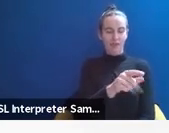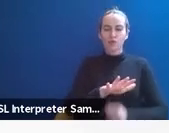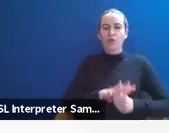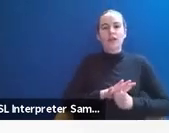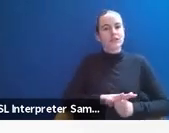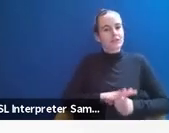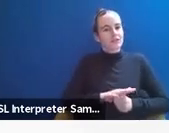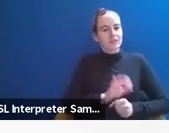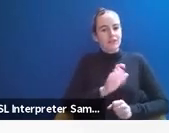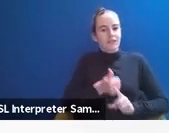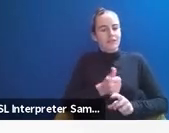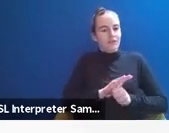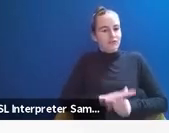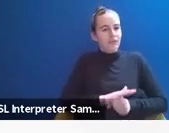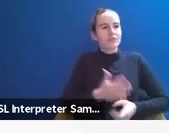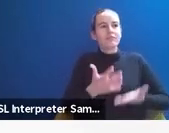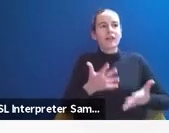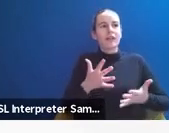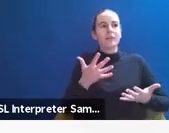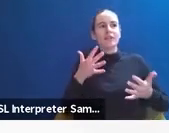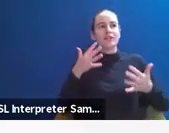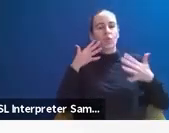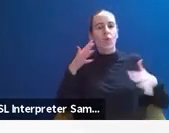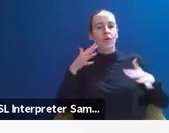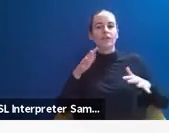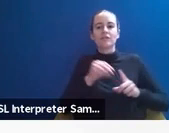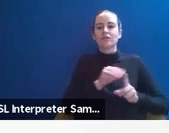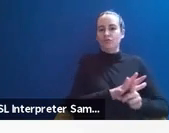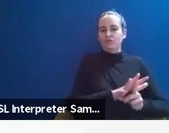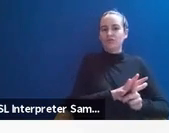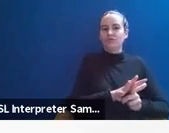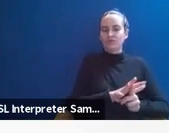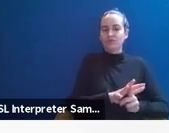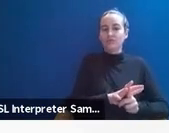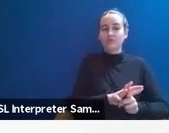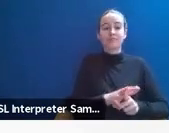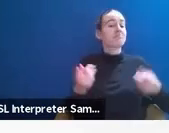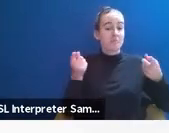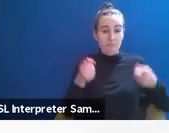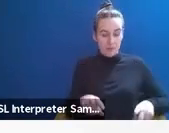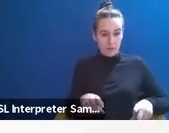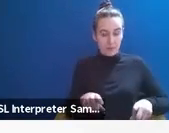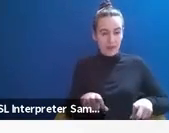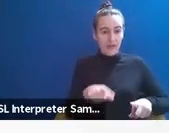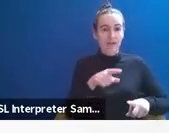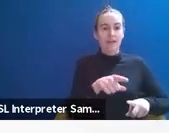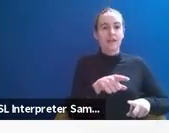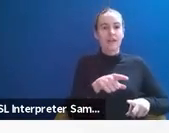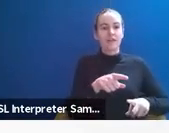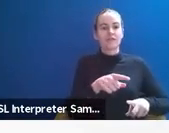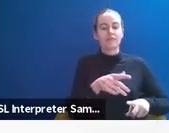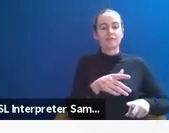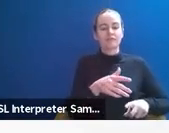okay? Let's say that there's some noise exposure. What happens as a result of that noise exposure is generation of free